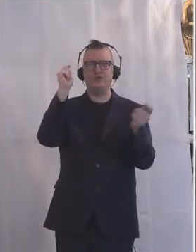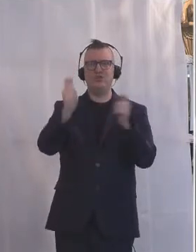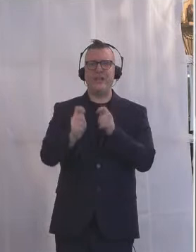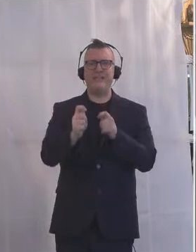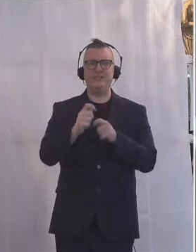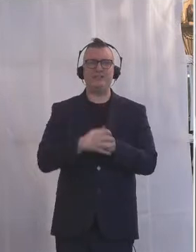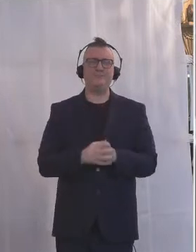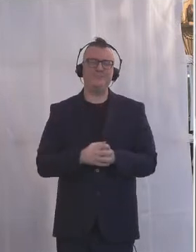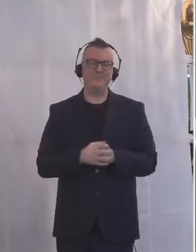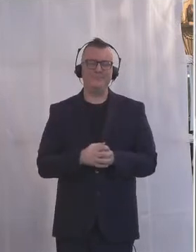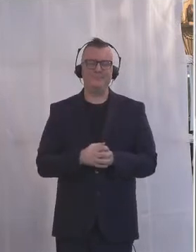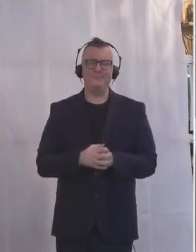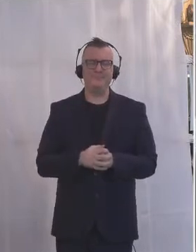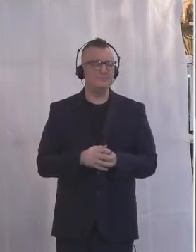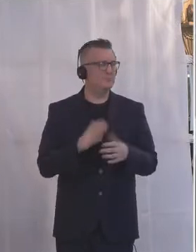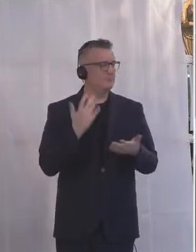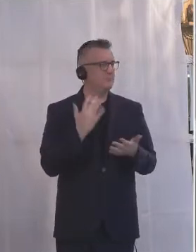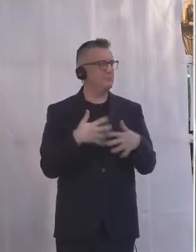And